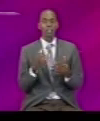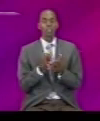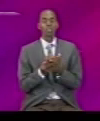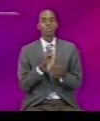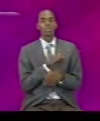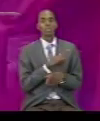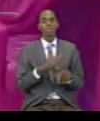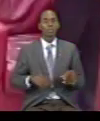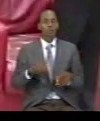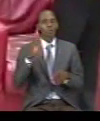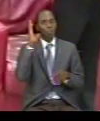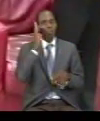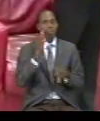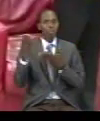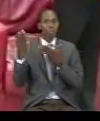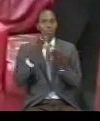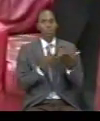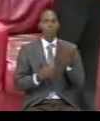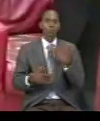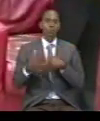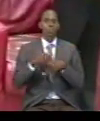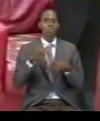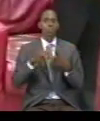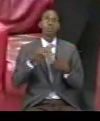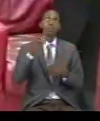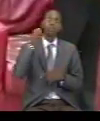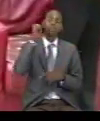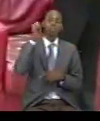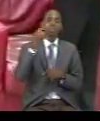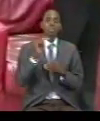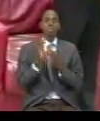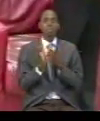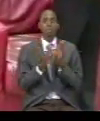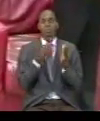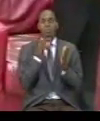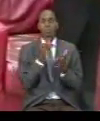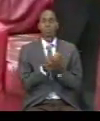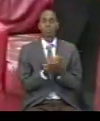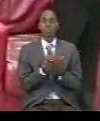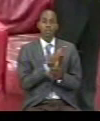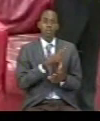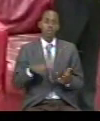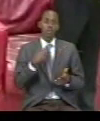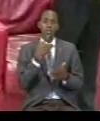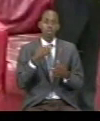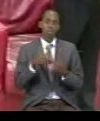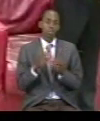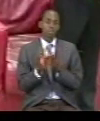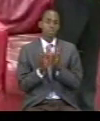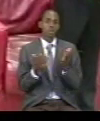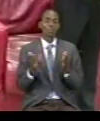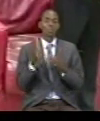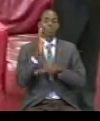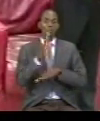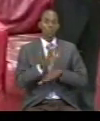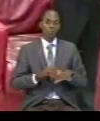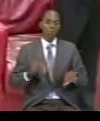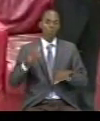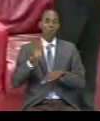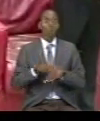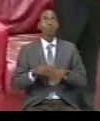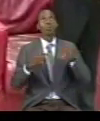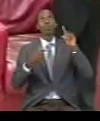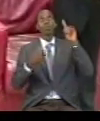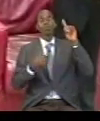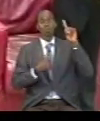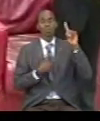hearing you as you call upon him. He says, call upon me and I will answer thee and show you great and mighty things which thou